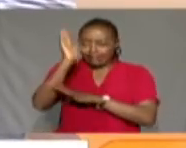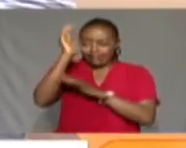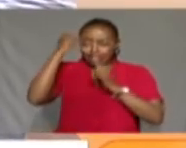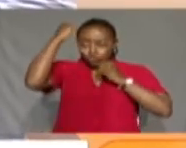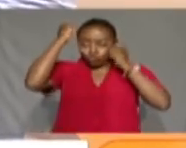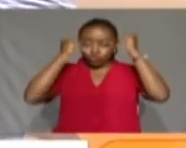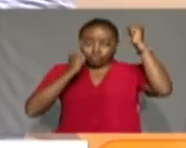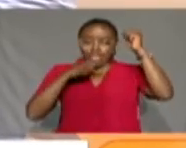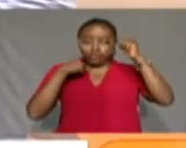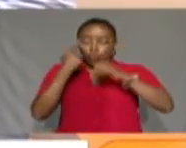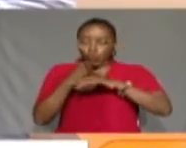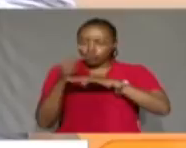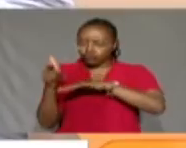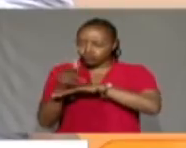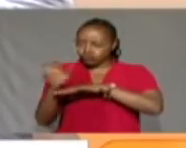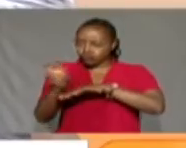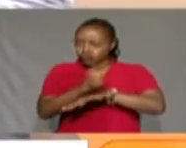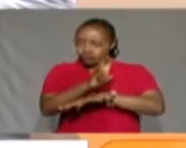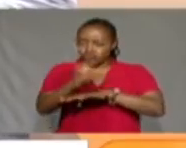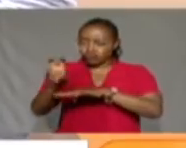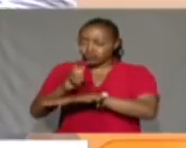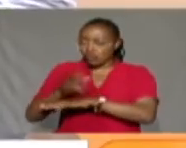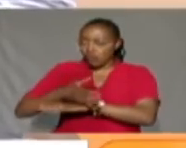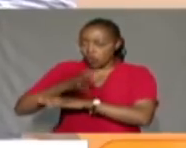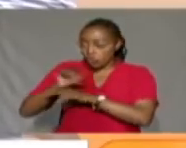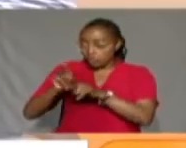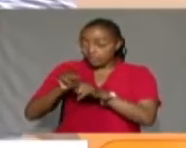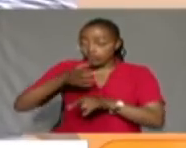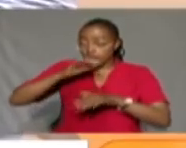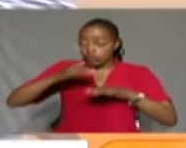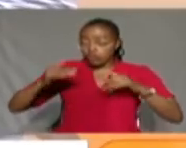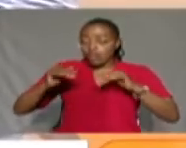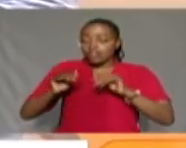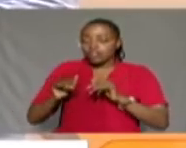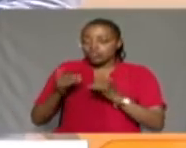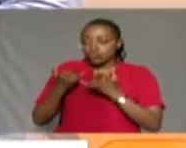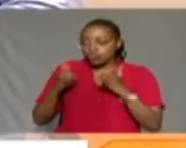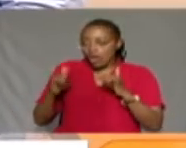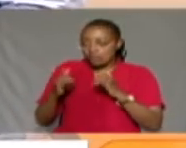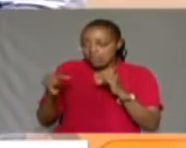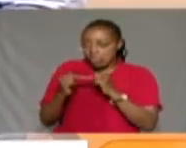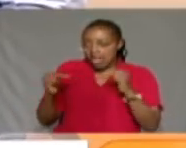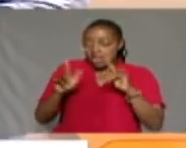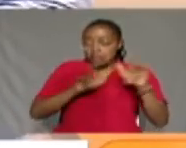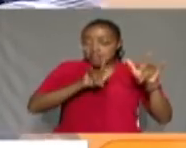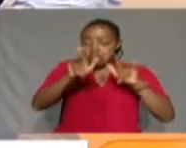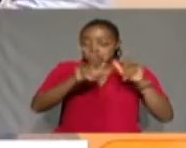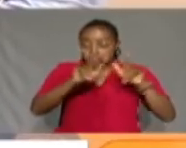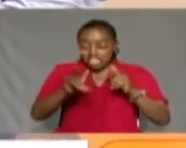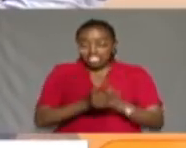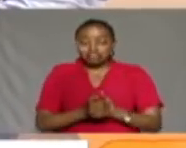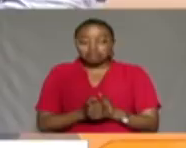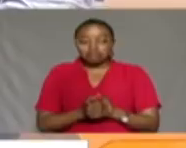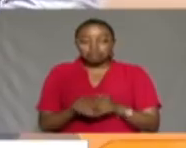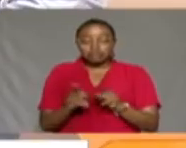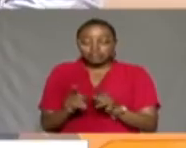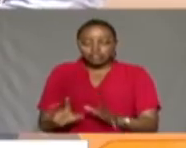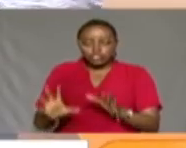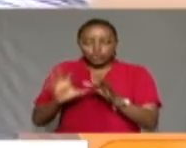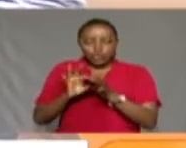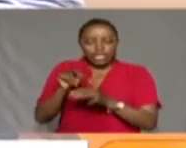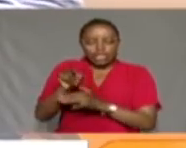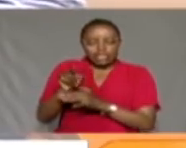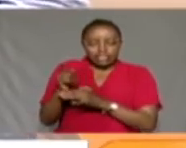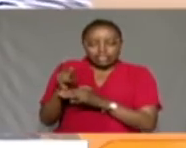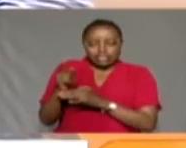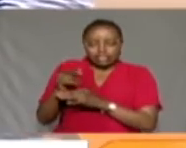defense, who watch over the Indian Ocean waters to keep foreign aggressors at bay. But joining the elite Navy